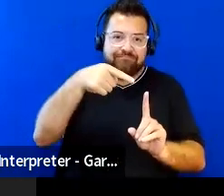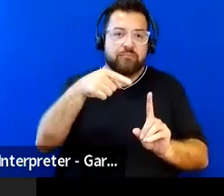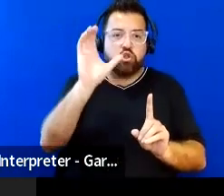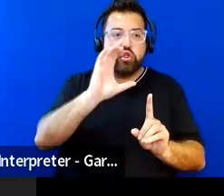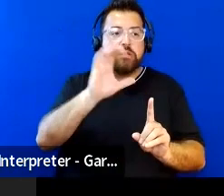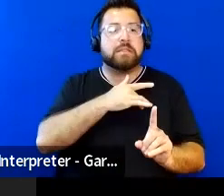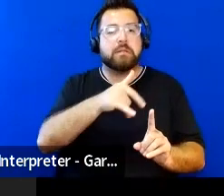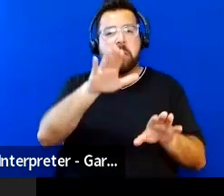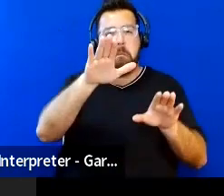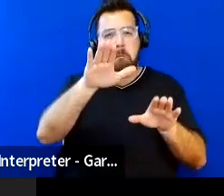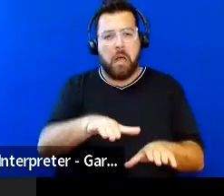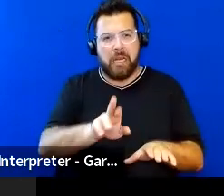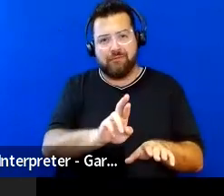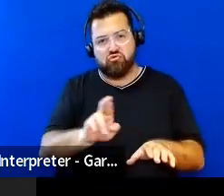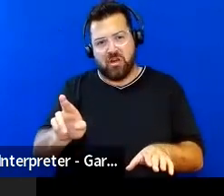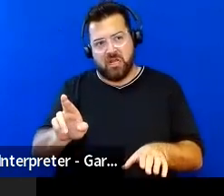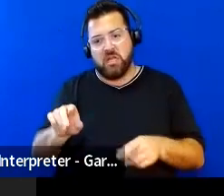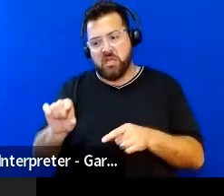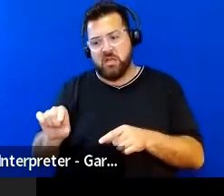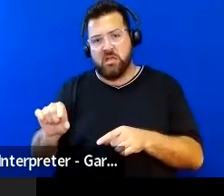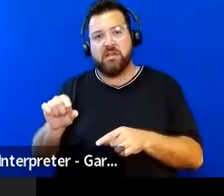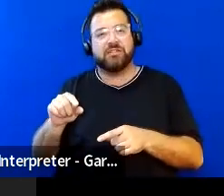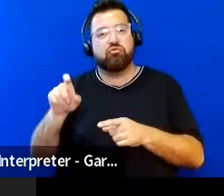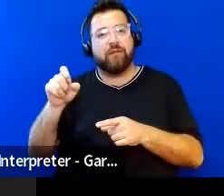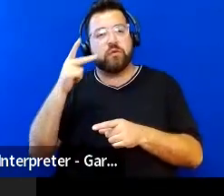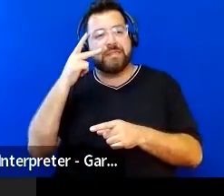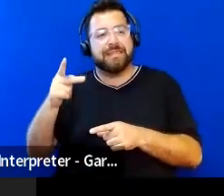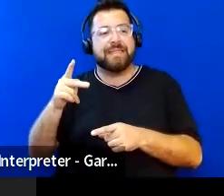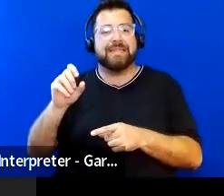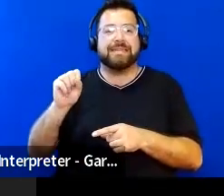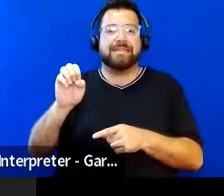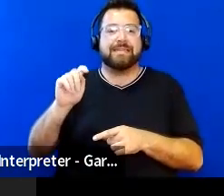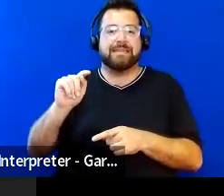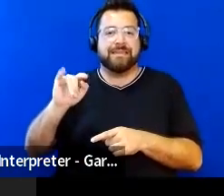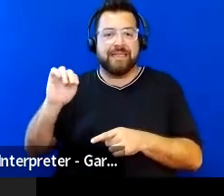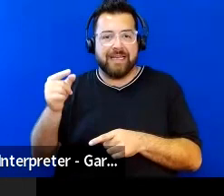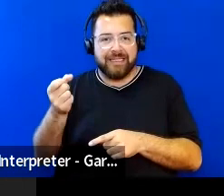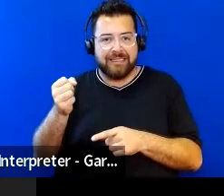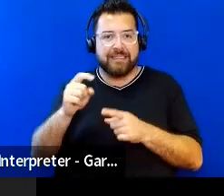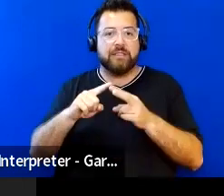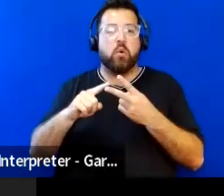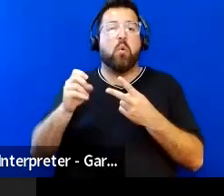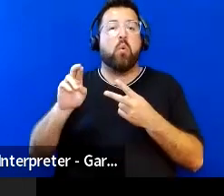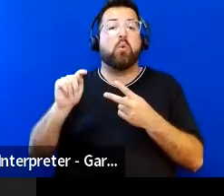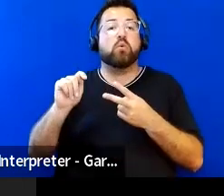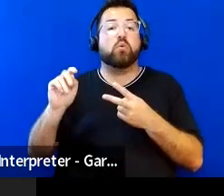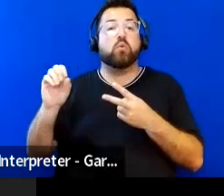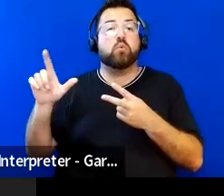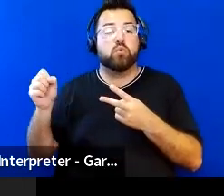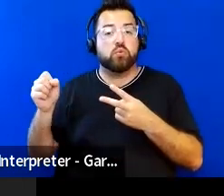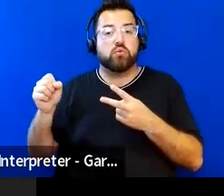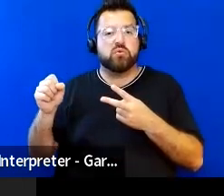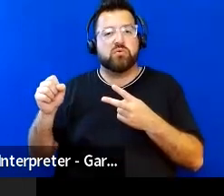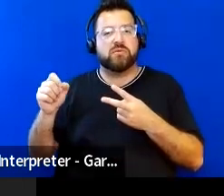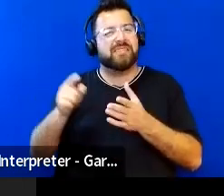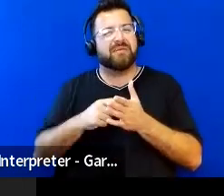of your screen on the right-hand side, and it's under Settings or Tools. And then you select, you go down, sometimes